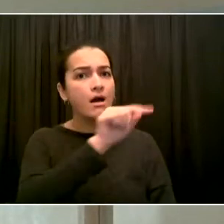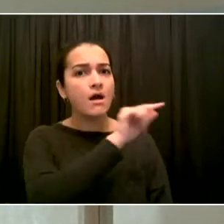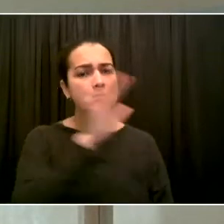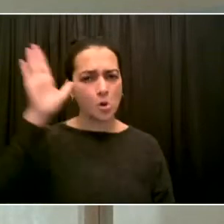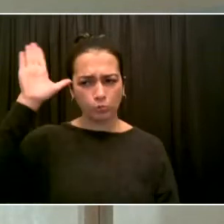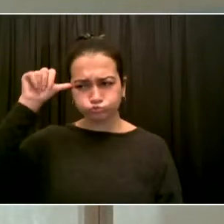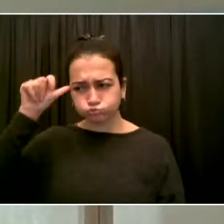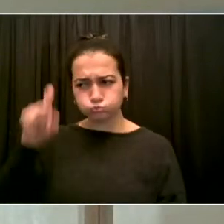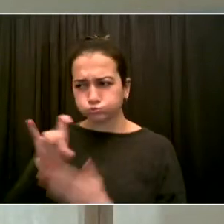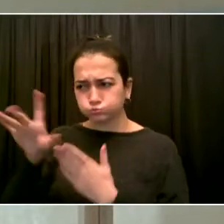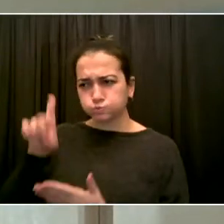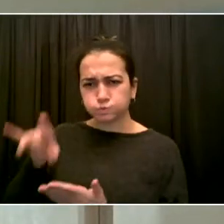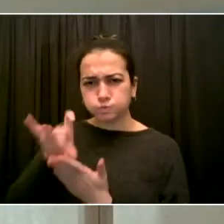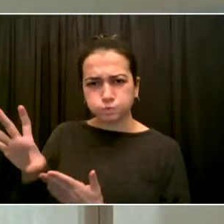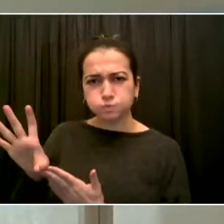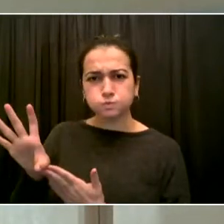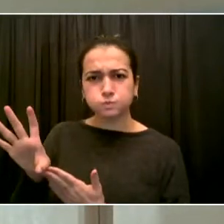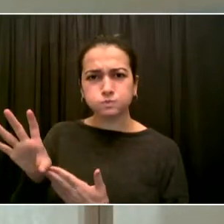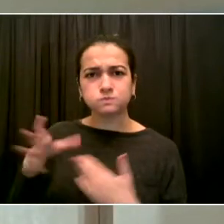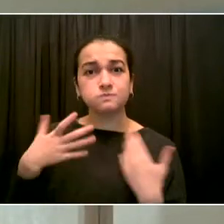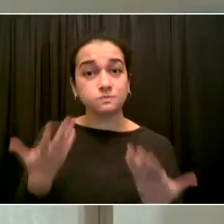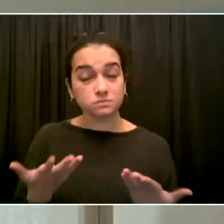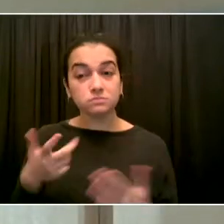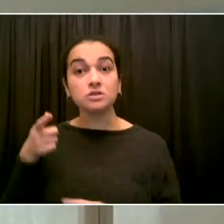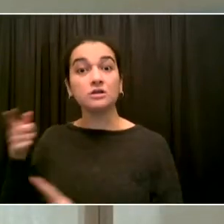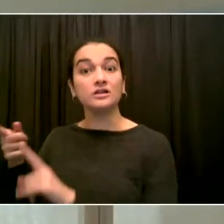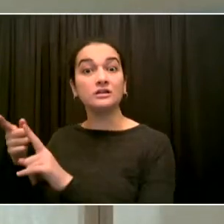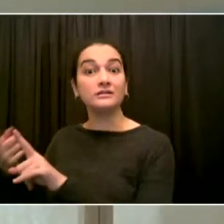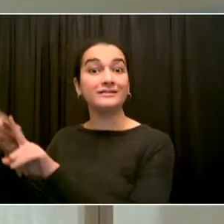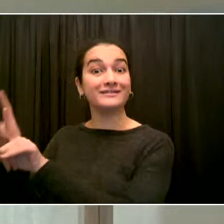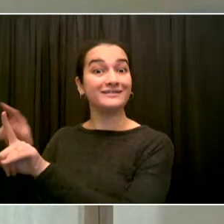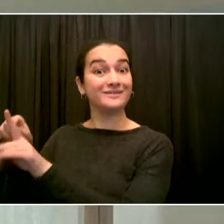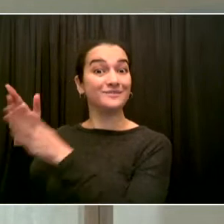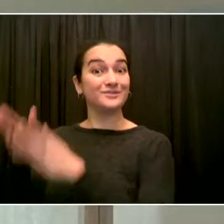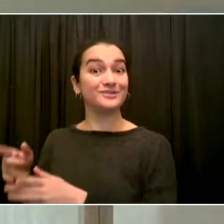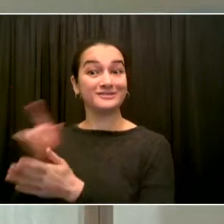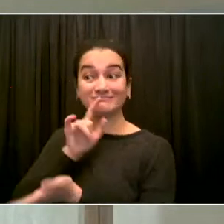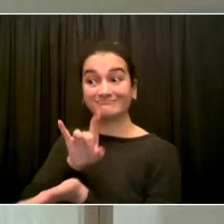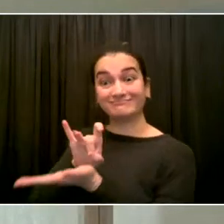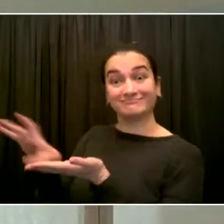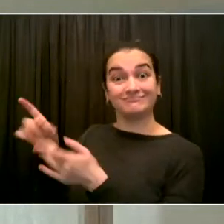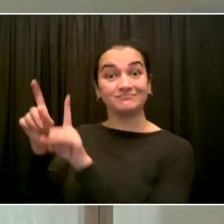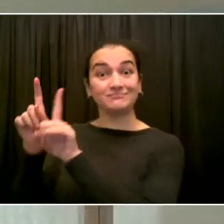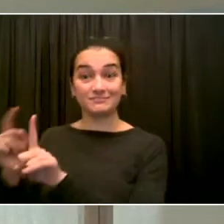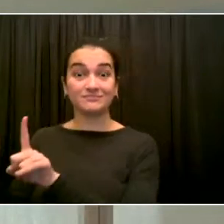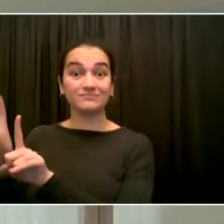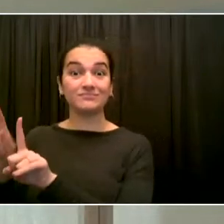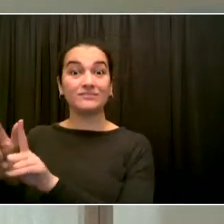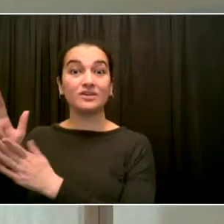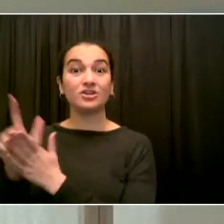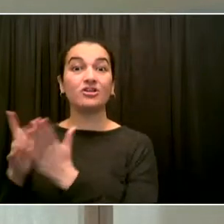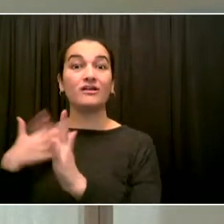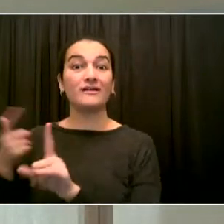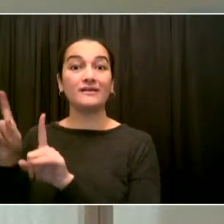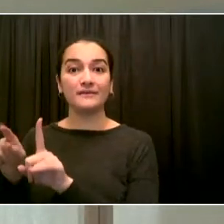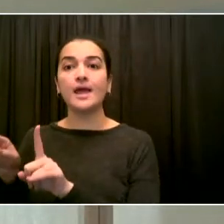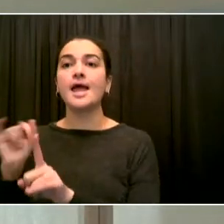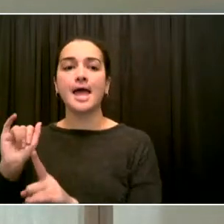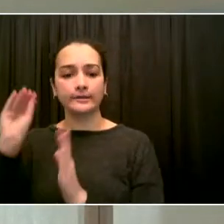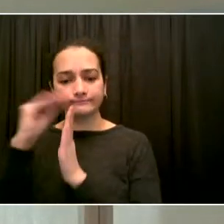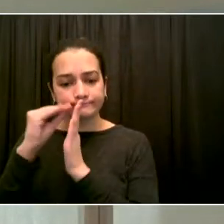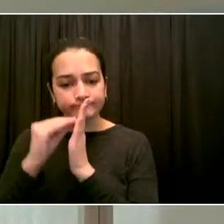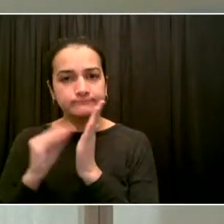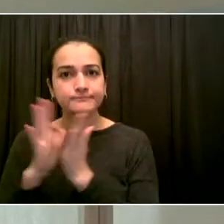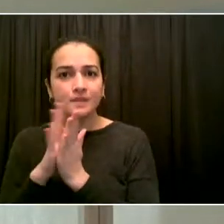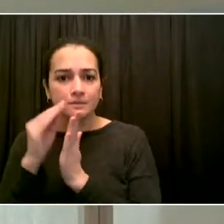declarations, keeping people in their homes. You're so right to point to the 100,000 tenants that got help during the pandemic. That